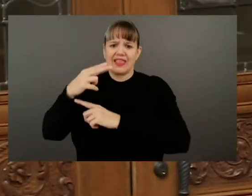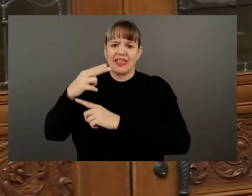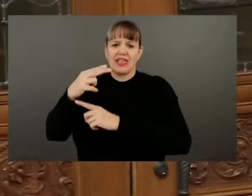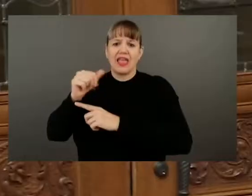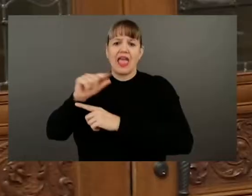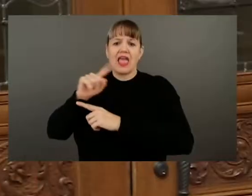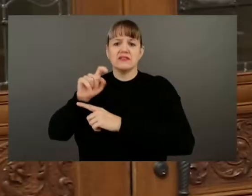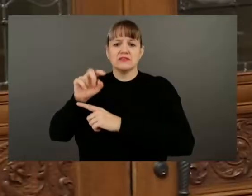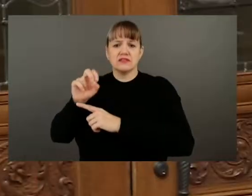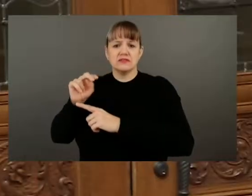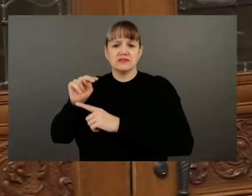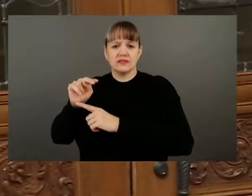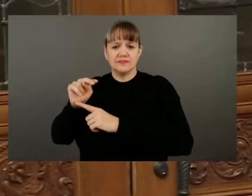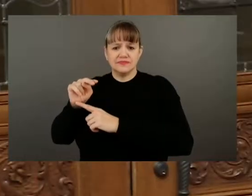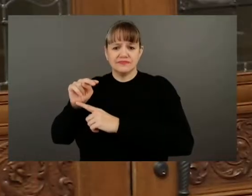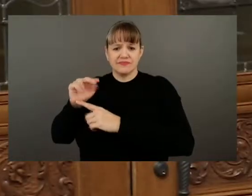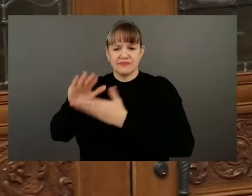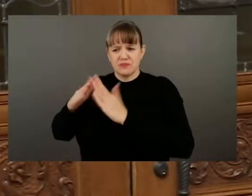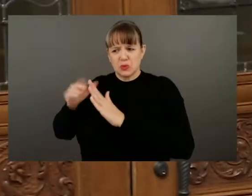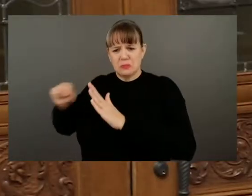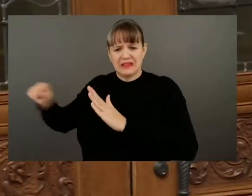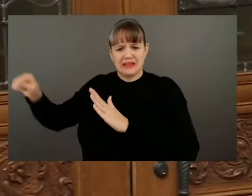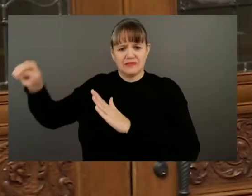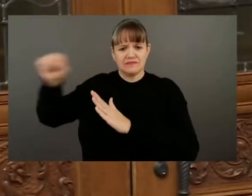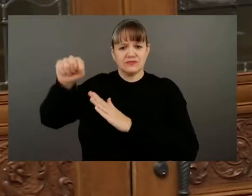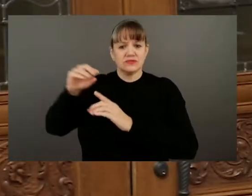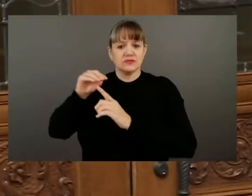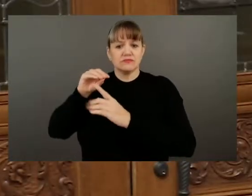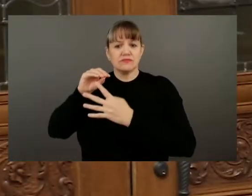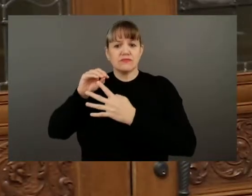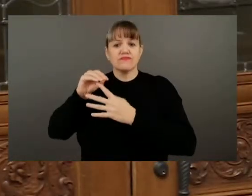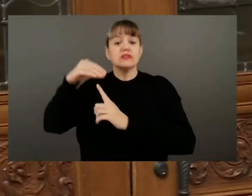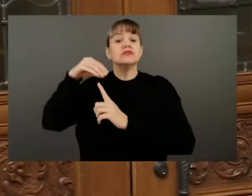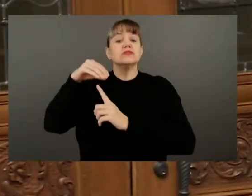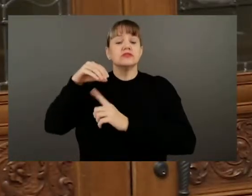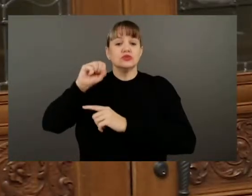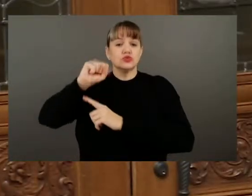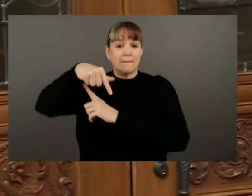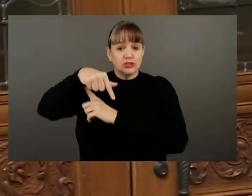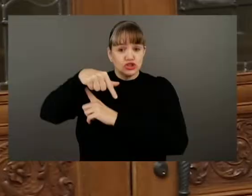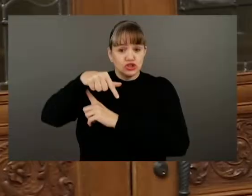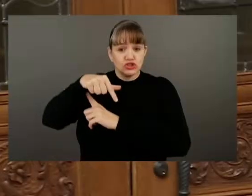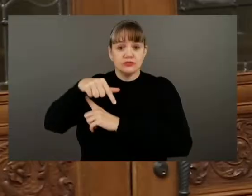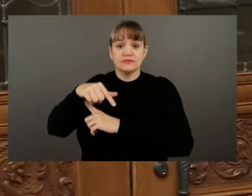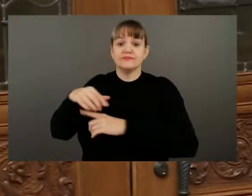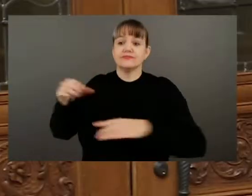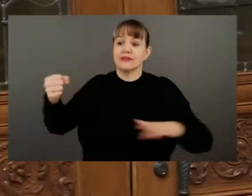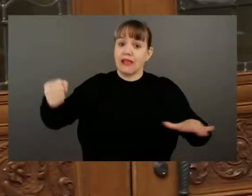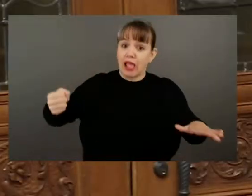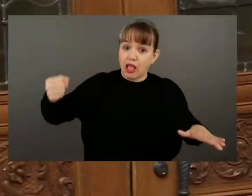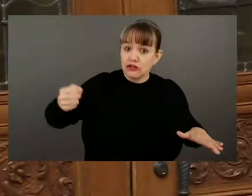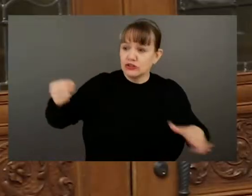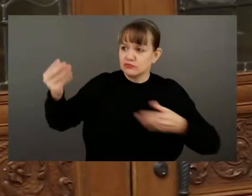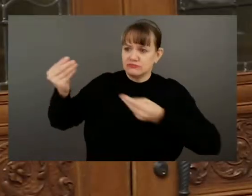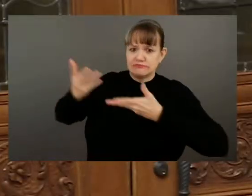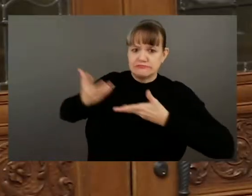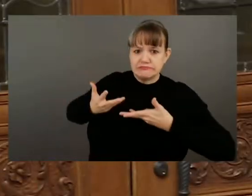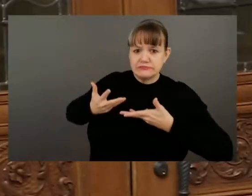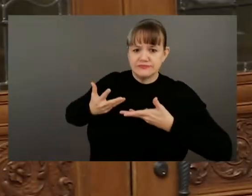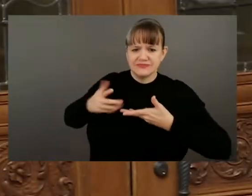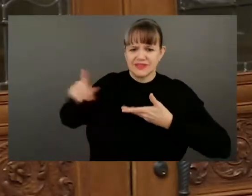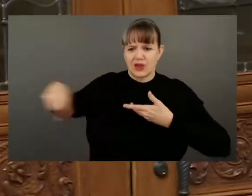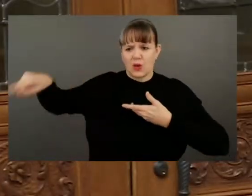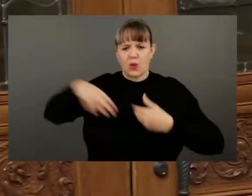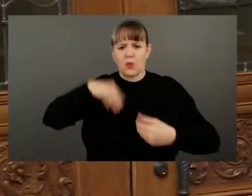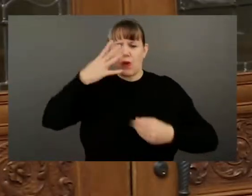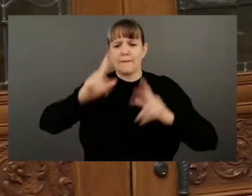benefit of, as one Gatineau elder told me, people who have never felt the land breathe. My question is for the Minister of Environment and Parks.